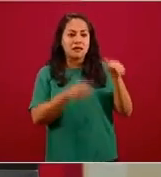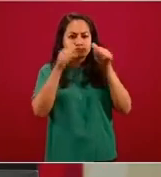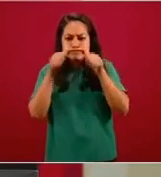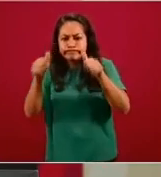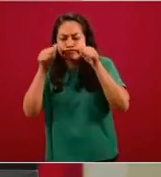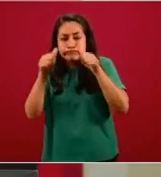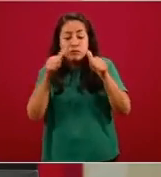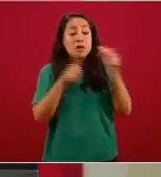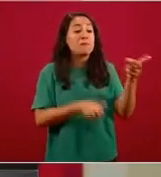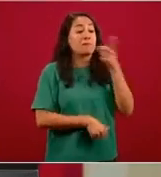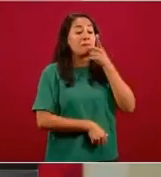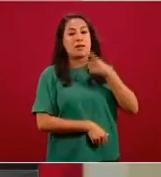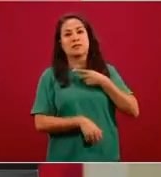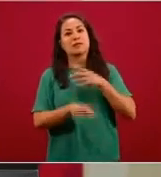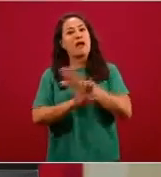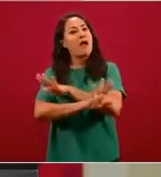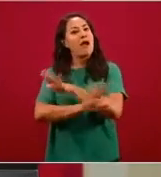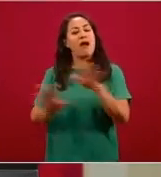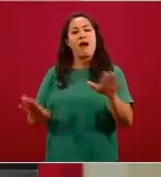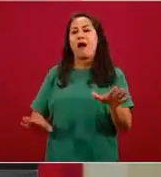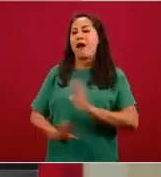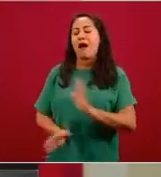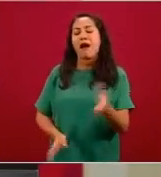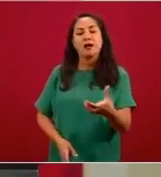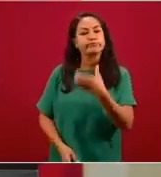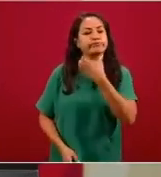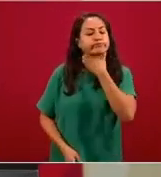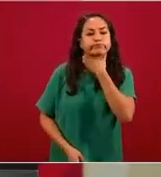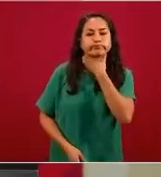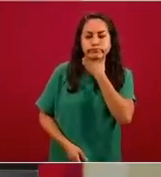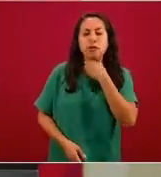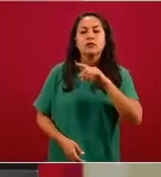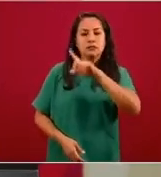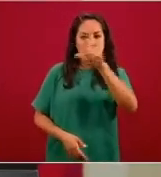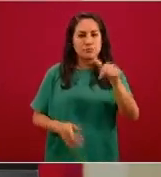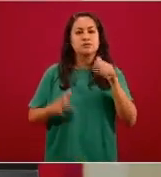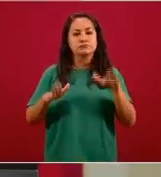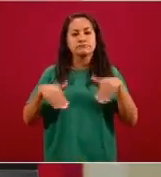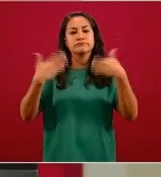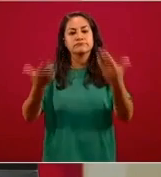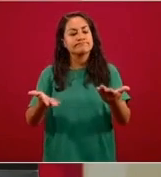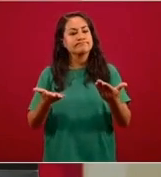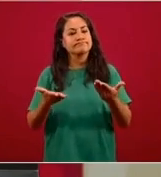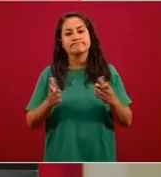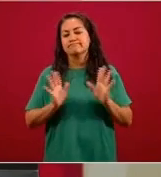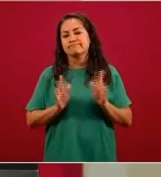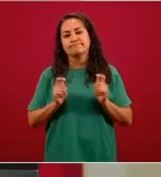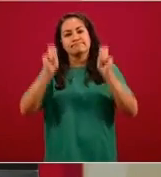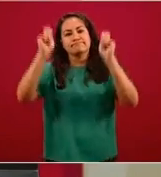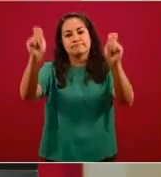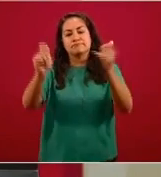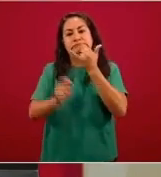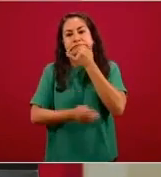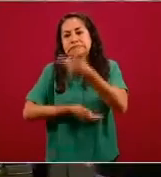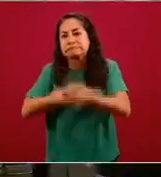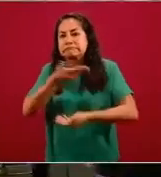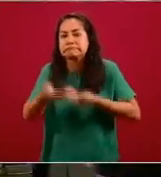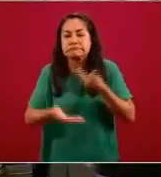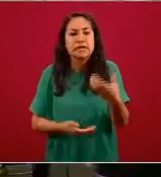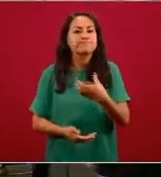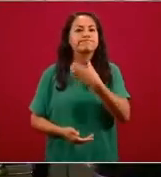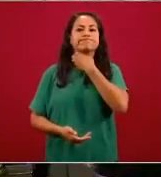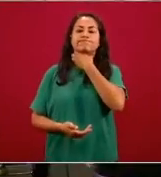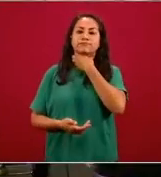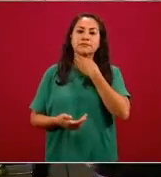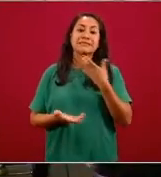infectology at that hospital, and he shared that with me, that they are saturated. The critical thing